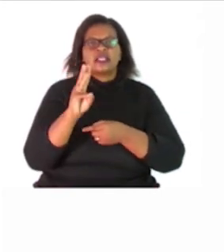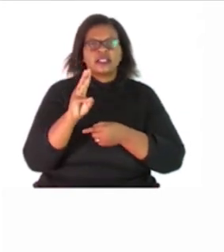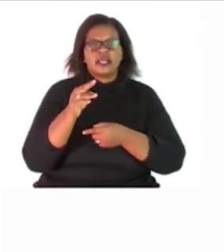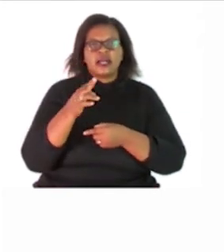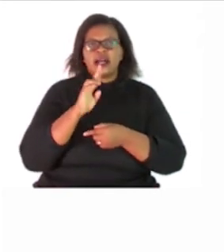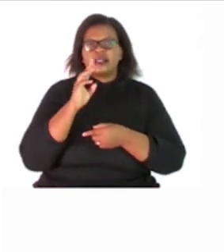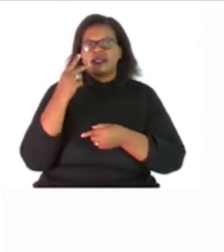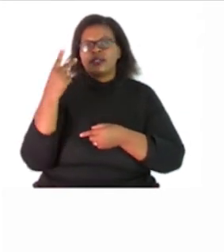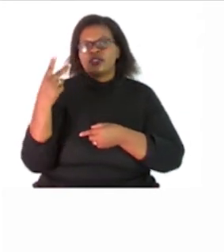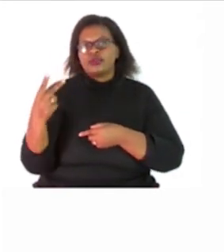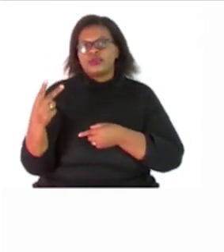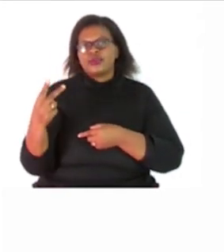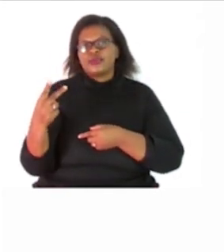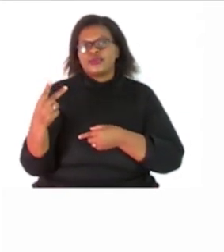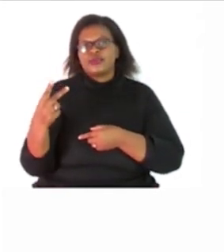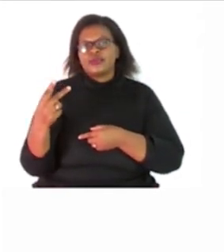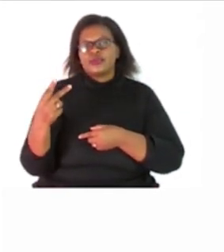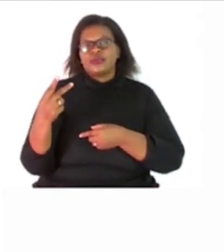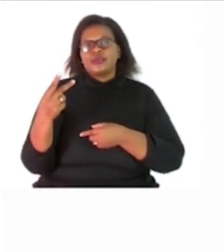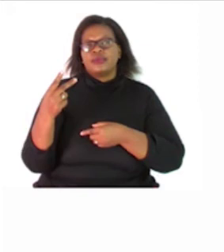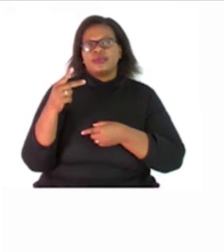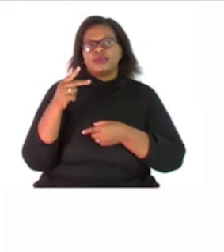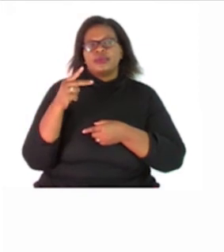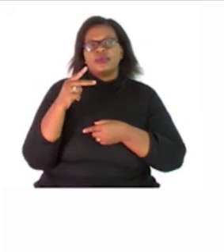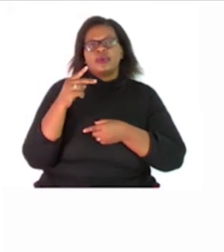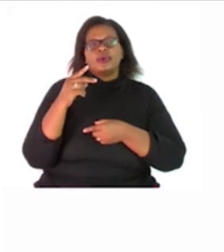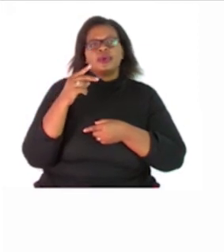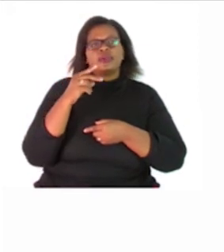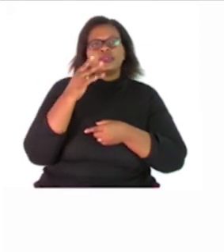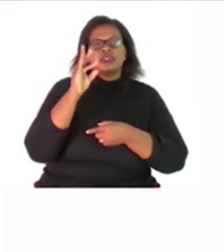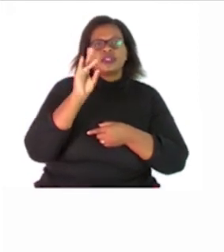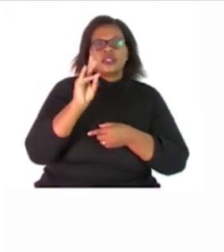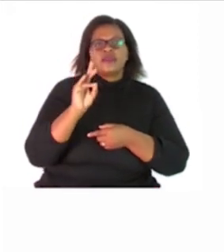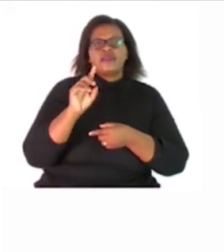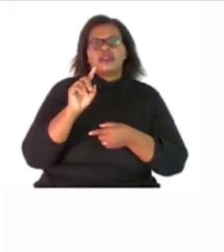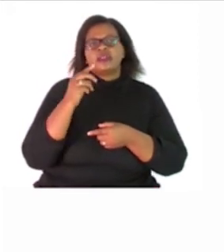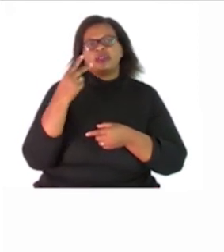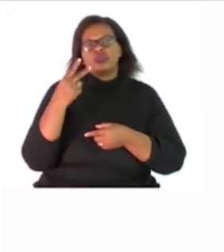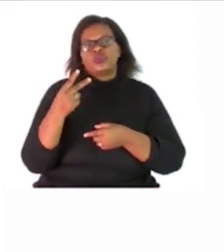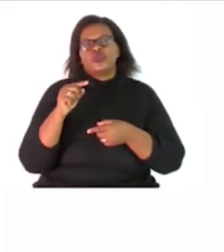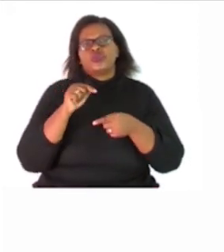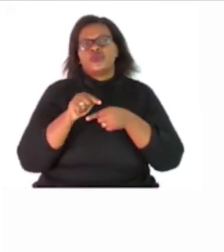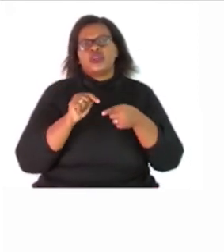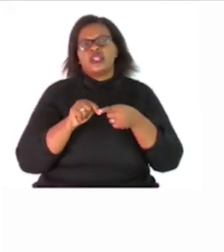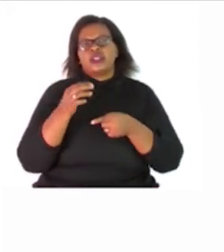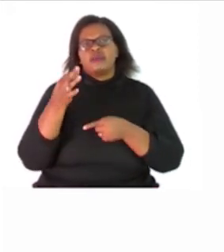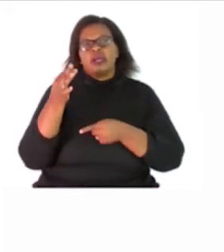answer? 2. The last example, we have 72 divided by